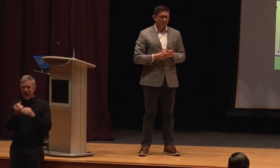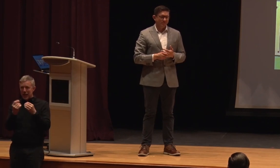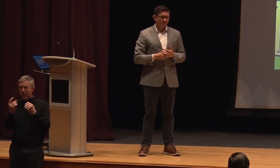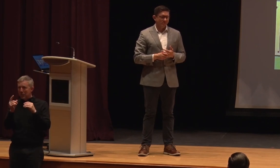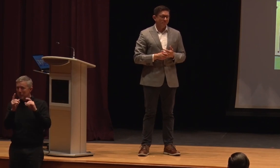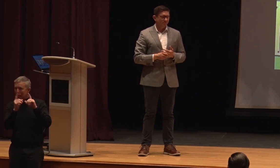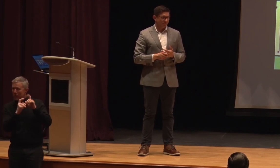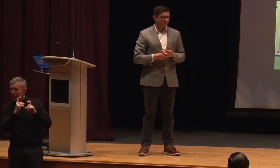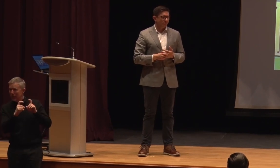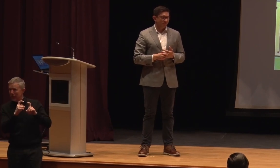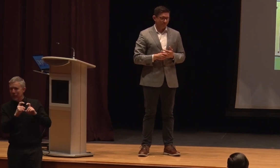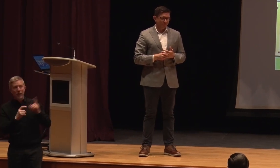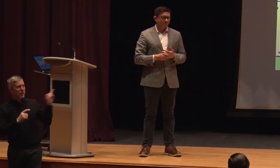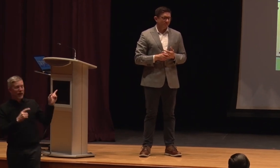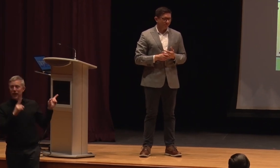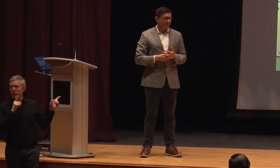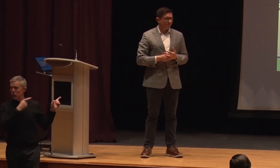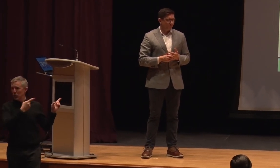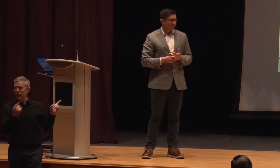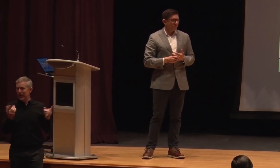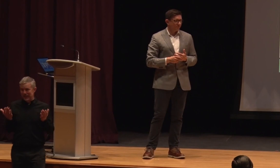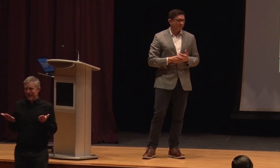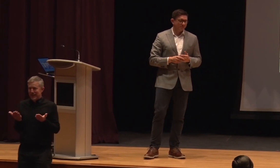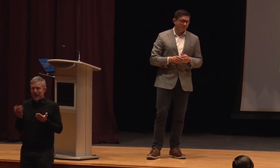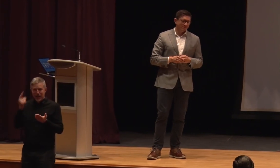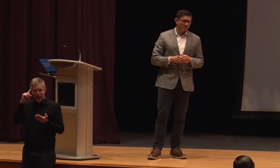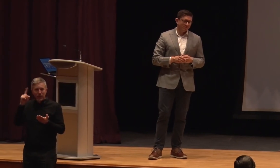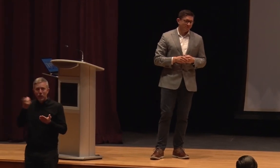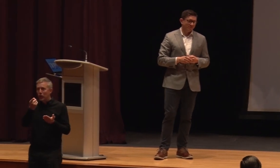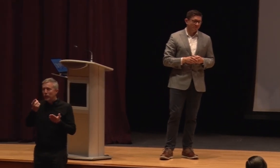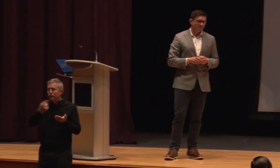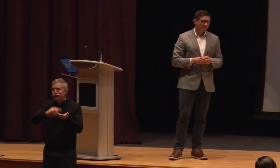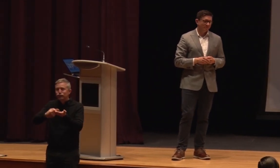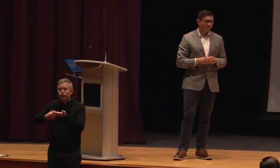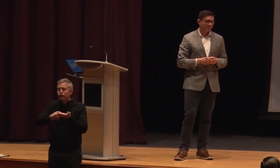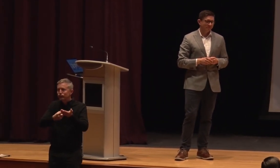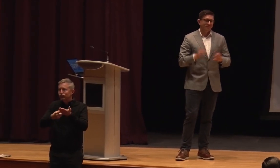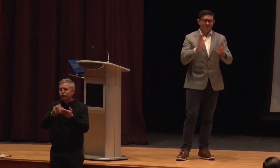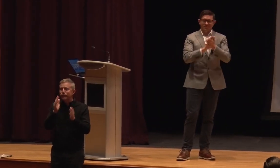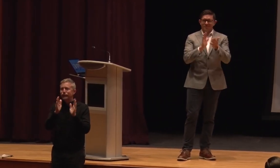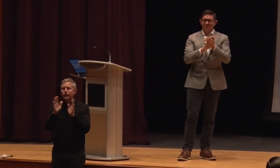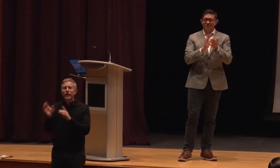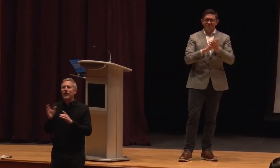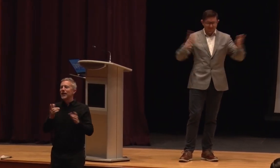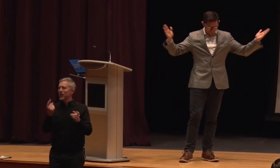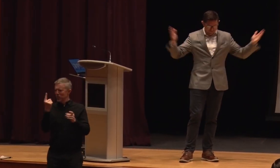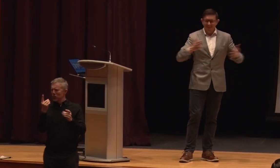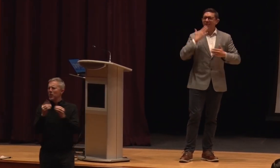out and continue to chat with you. But if we could just have one more round of applause for Michael, please.